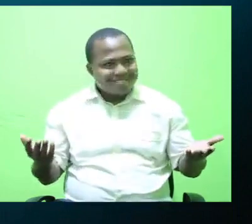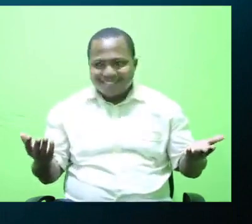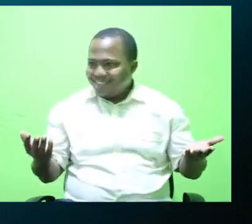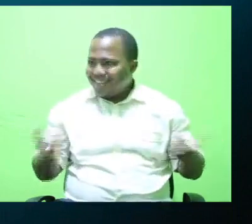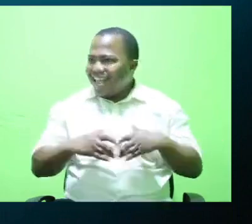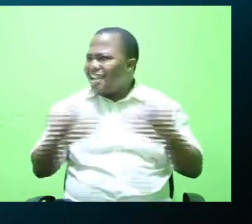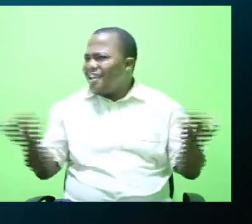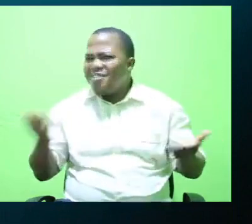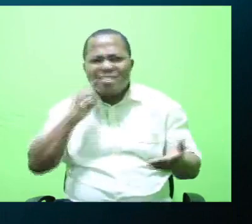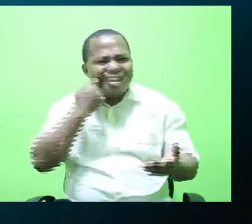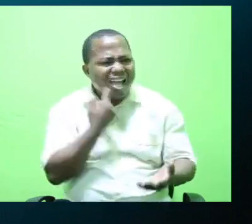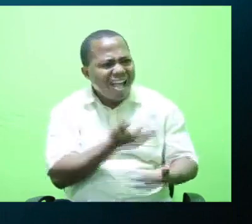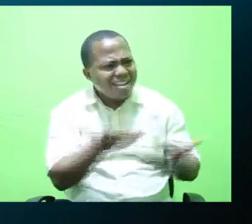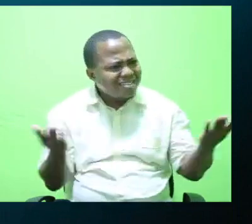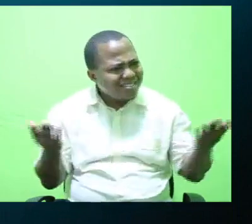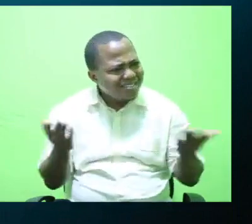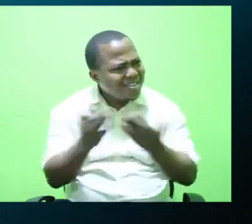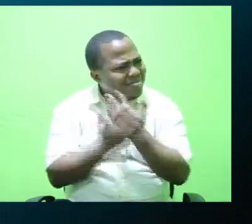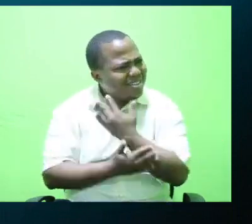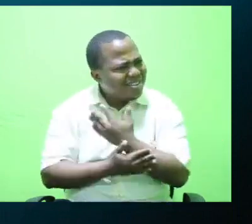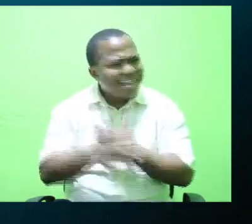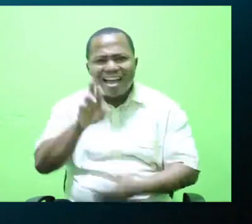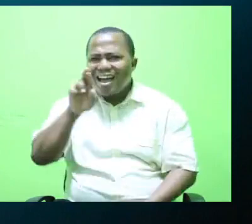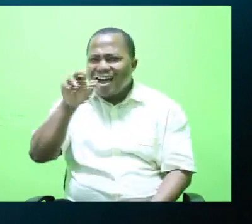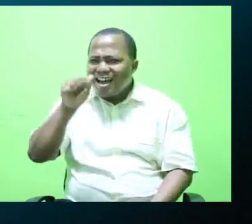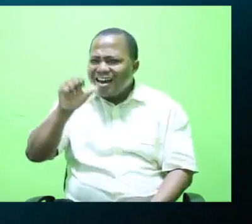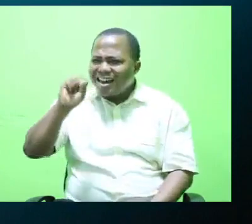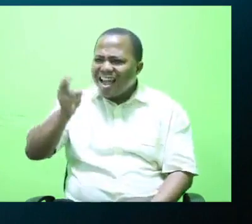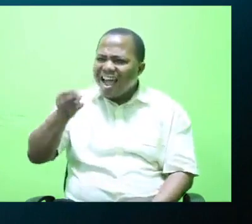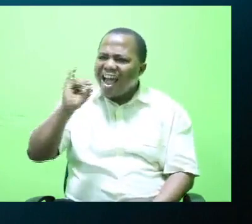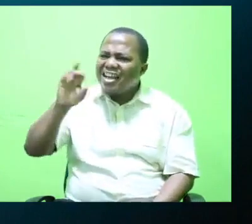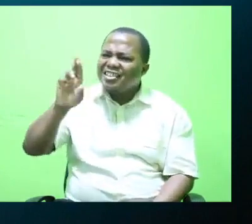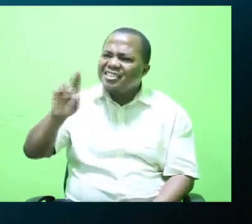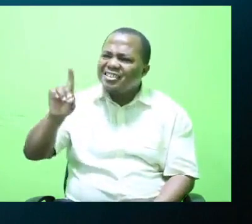Can you try, please? Yes, Rashid.